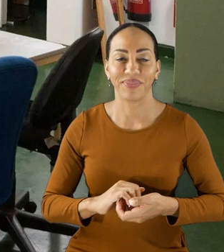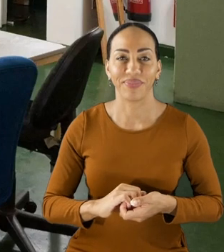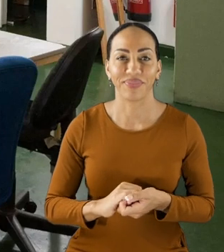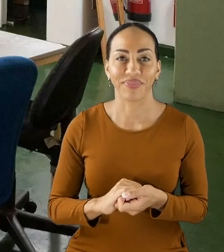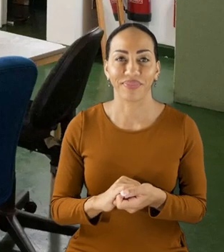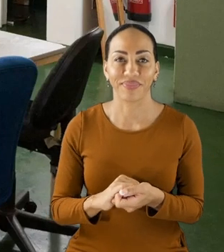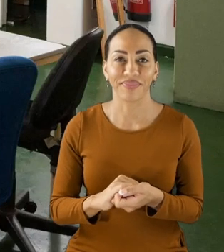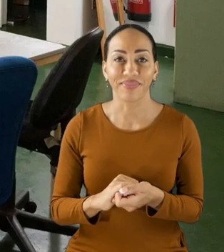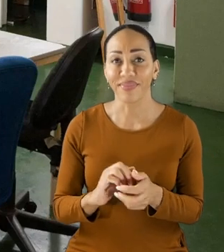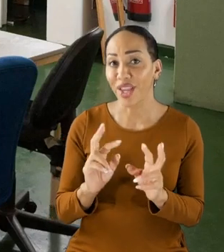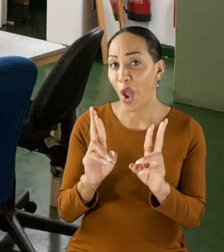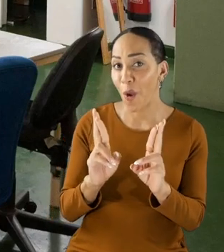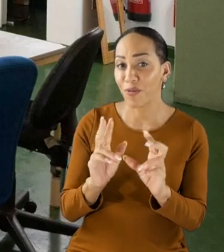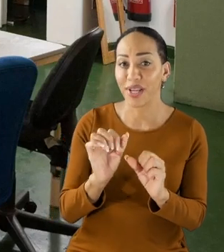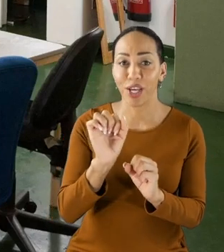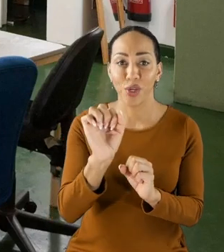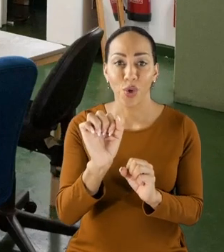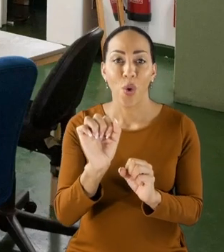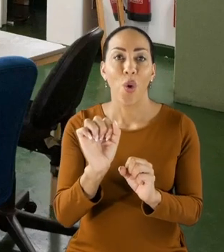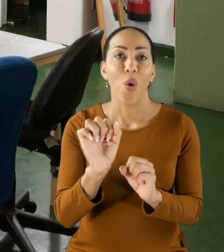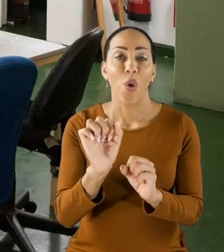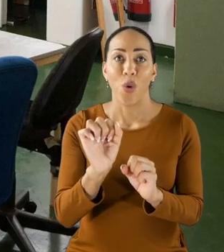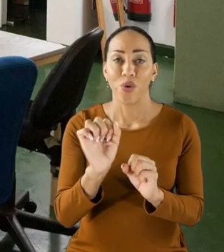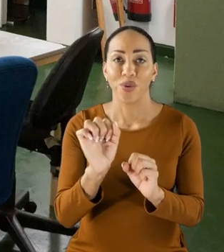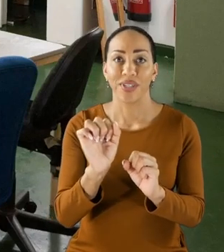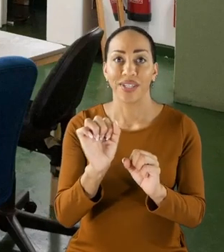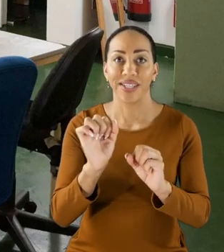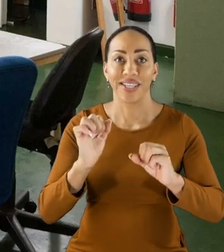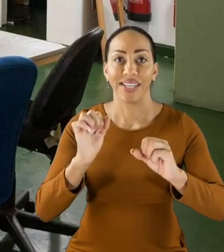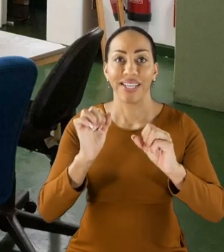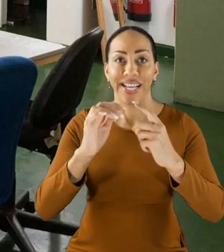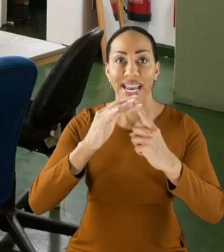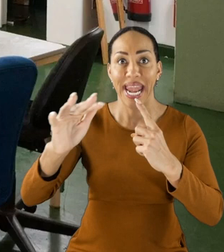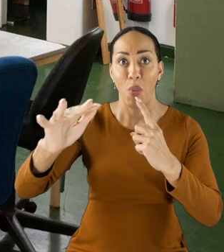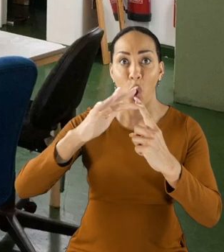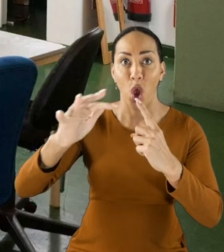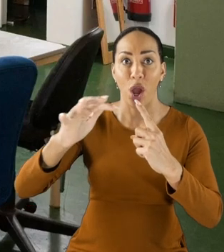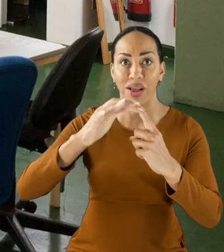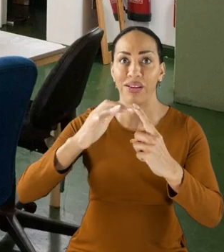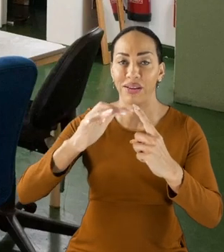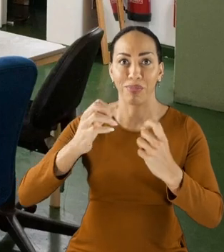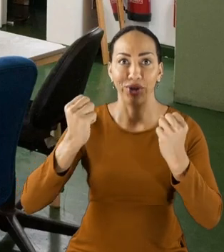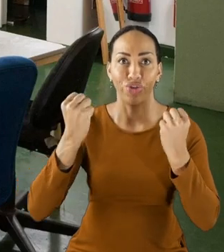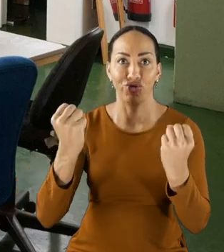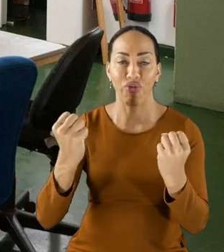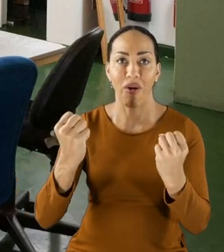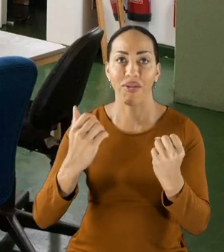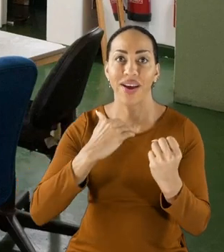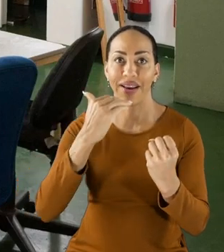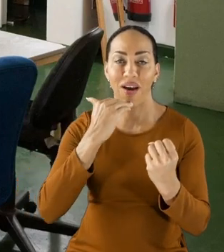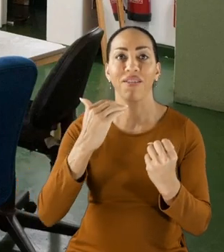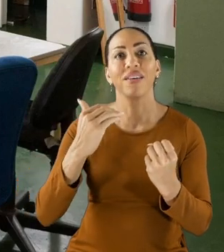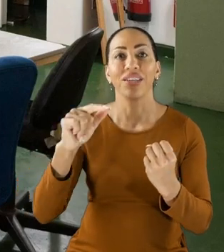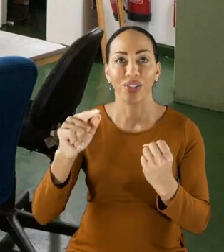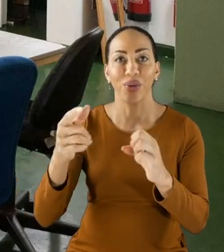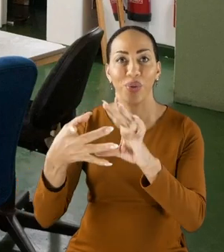my presentation. And hopefully your network will sustain itself through this. So